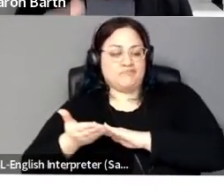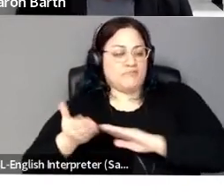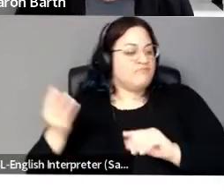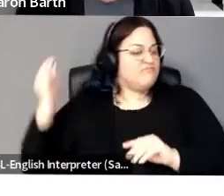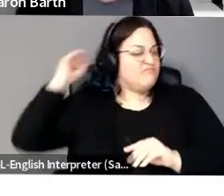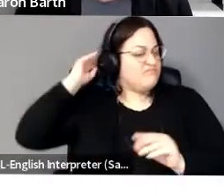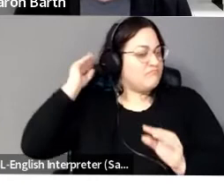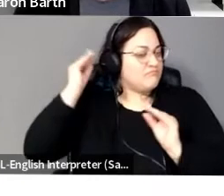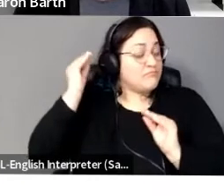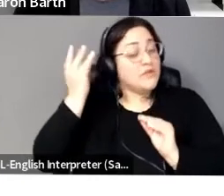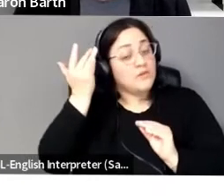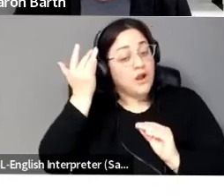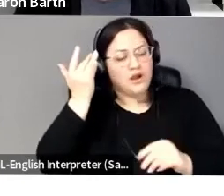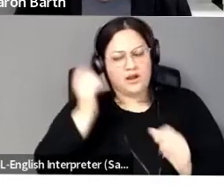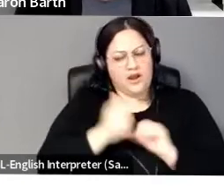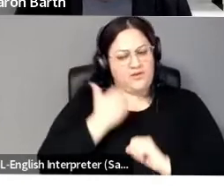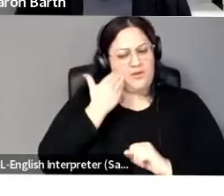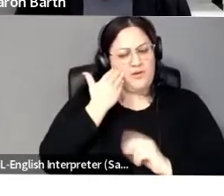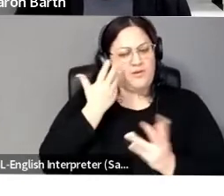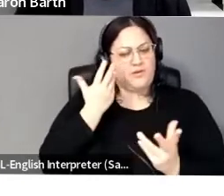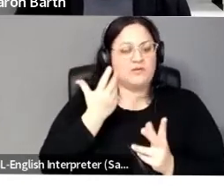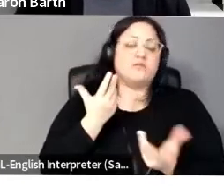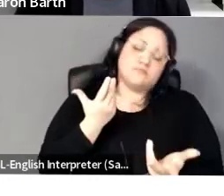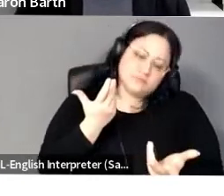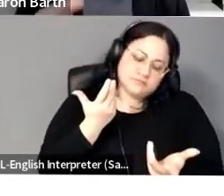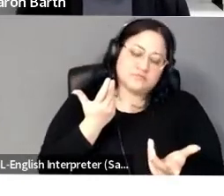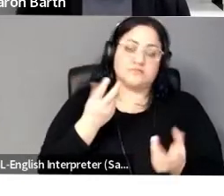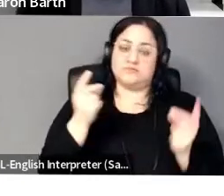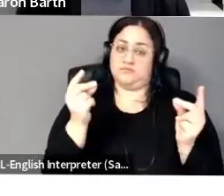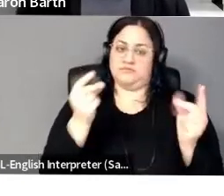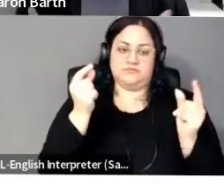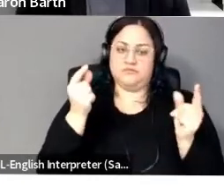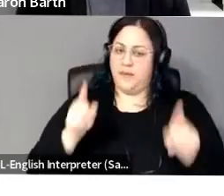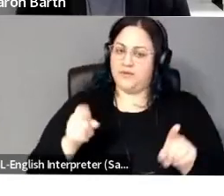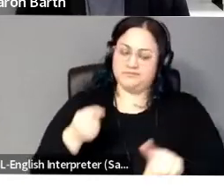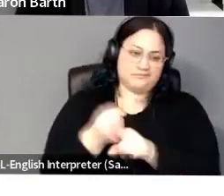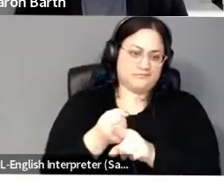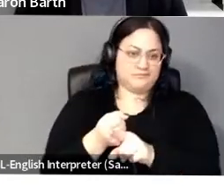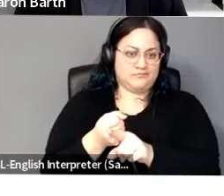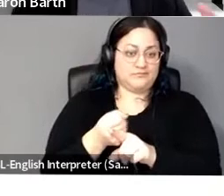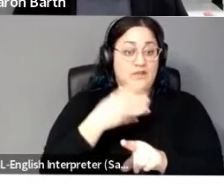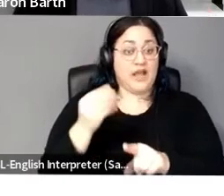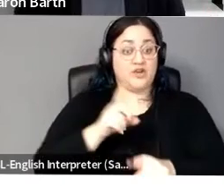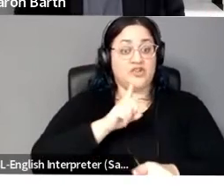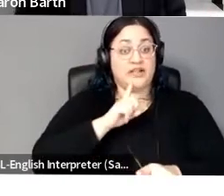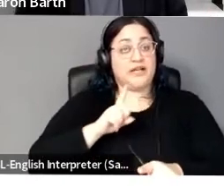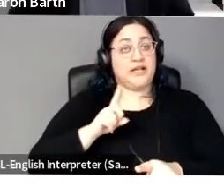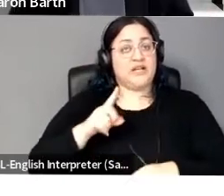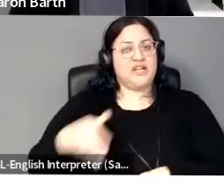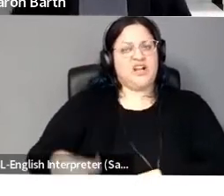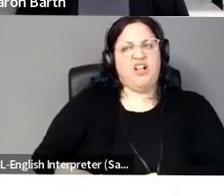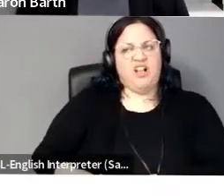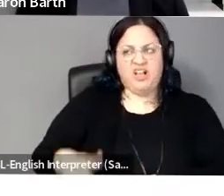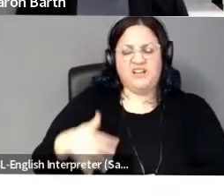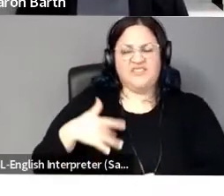about how quickly it happens, right? And think about how little control you have over whether you get